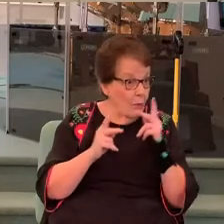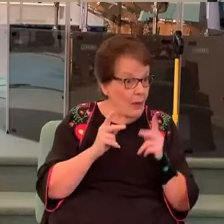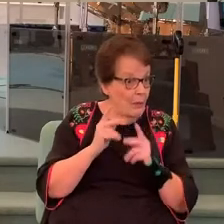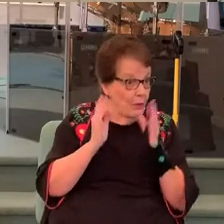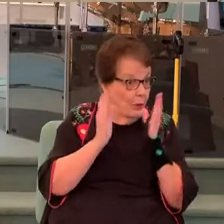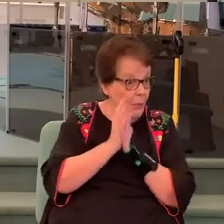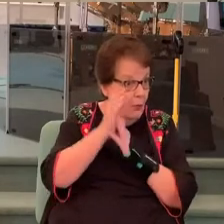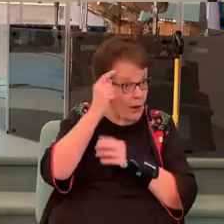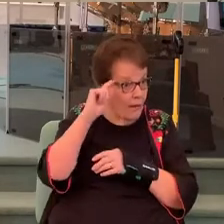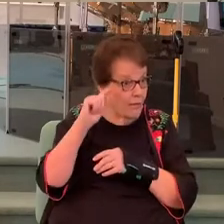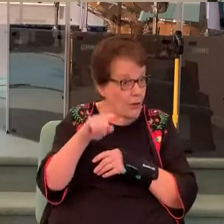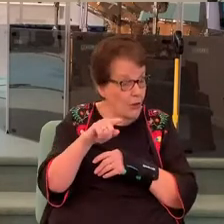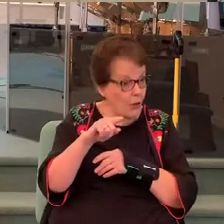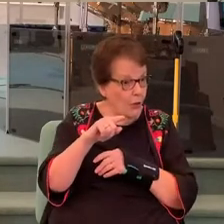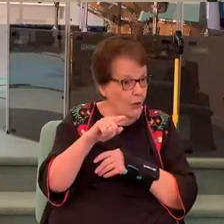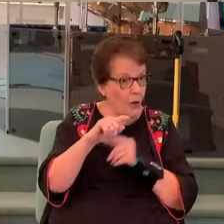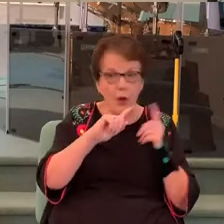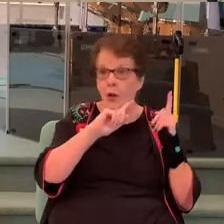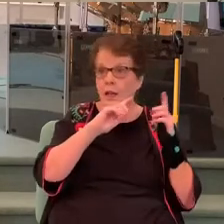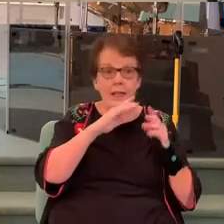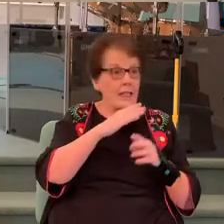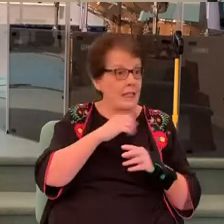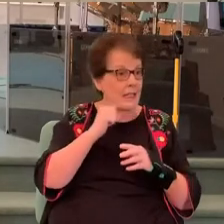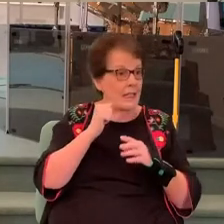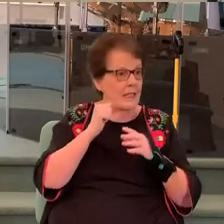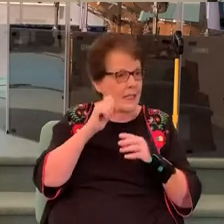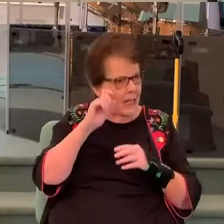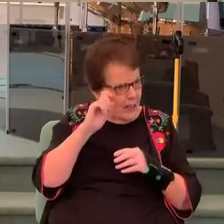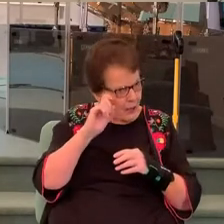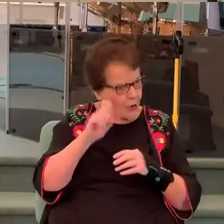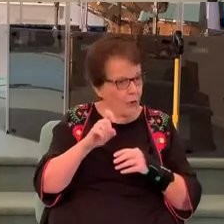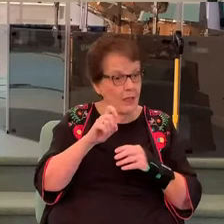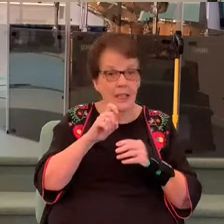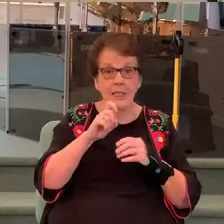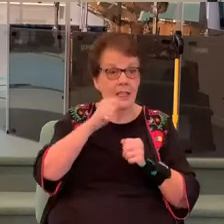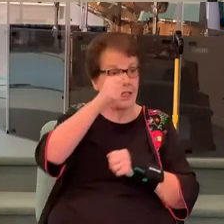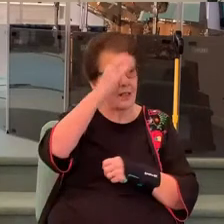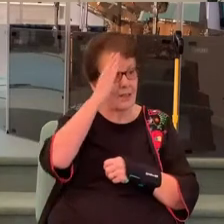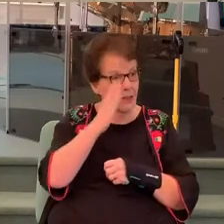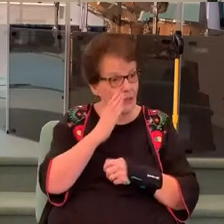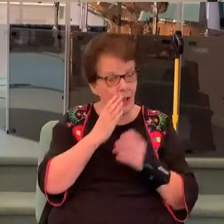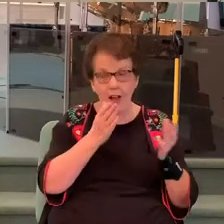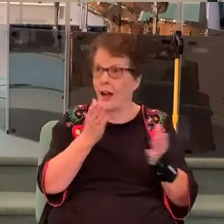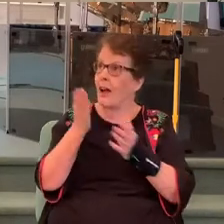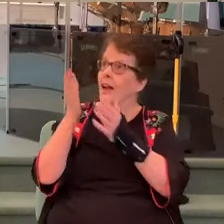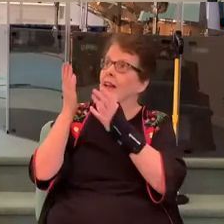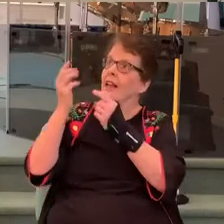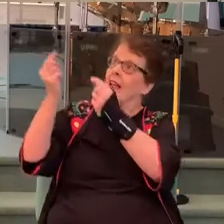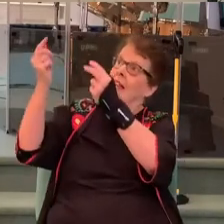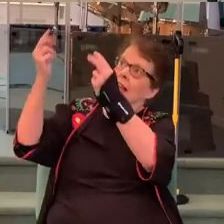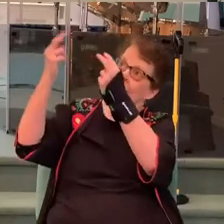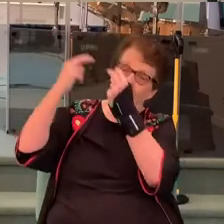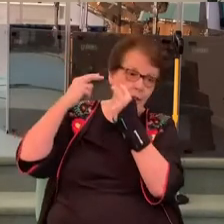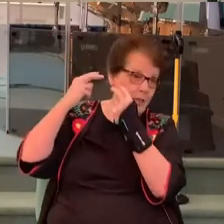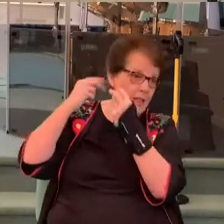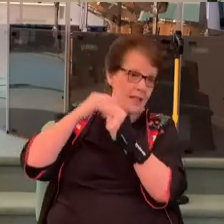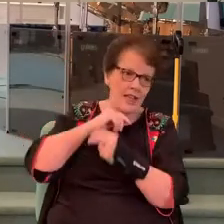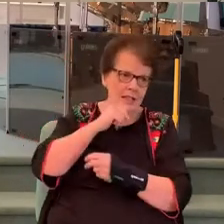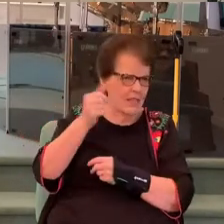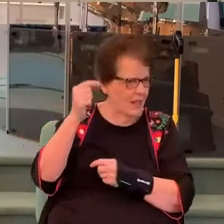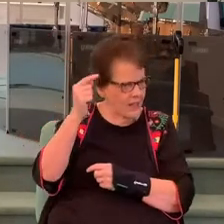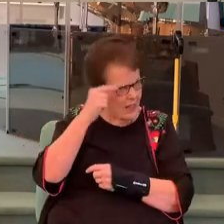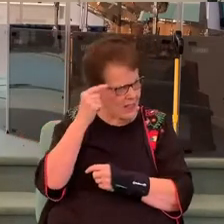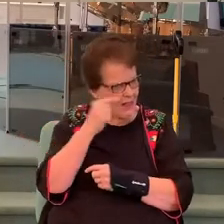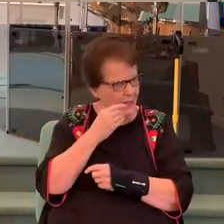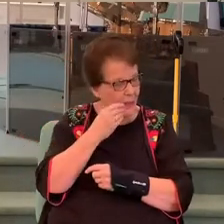for yourself. We have the privilege of a God who looks at us and does not think ill of us when we come to Him and